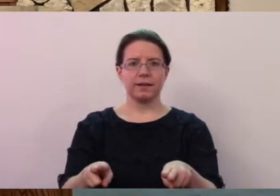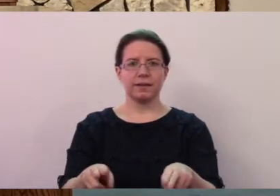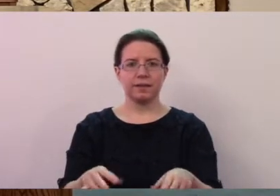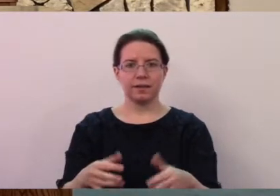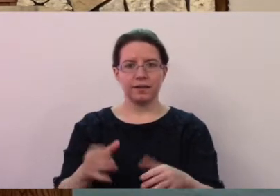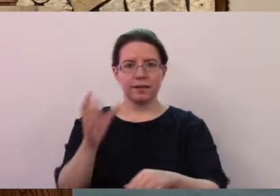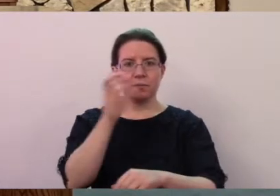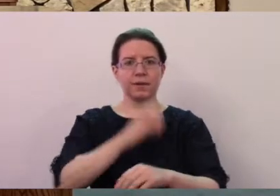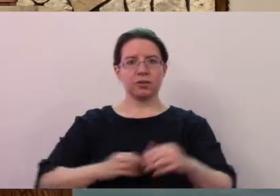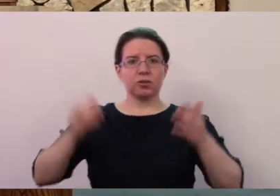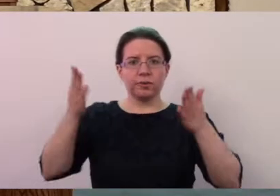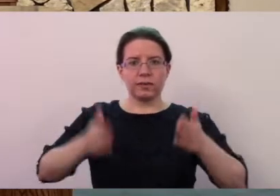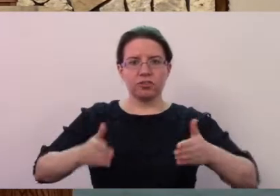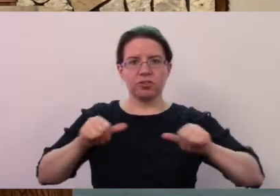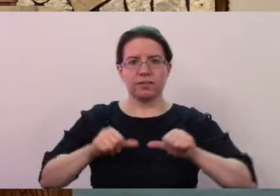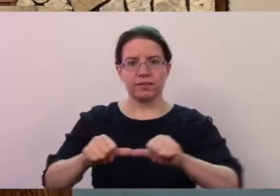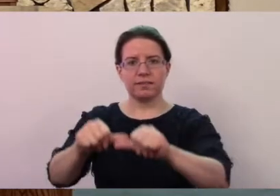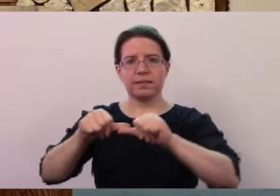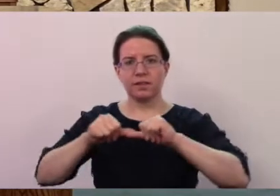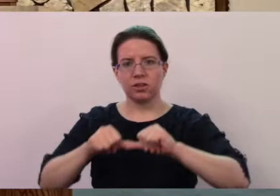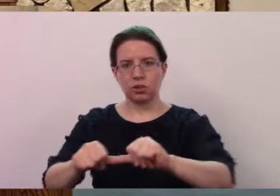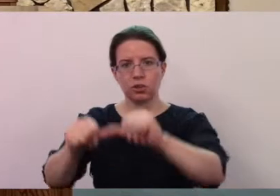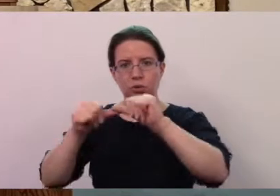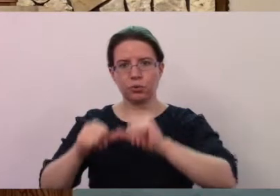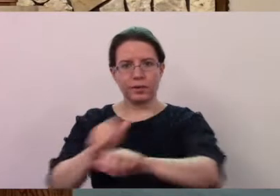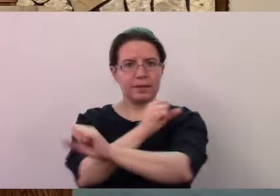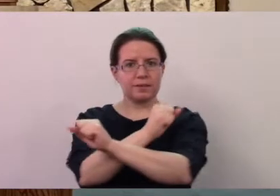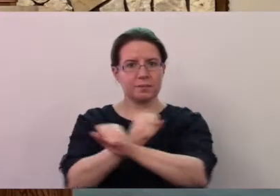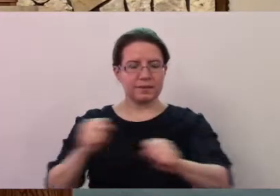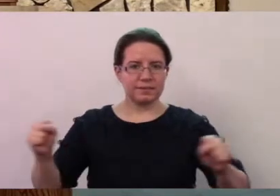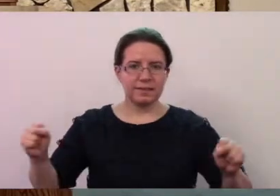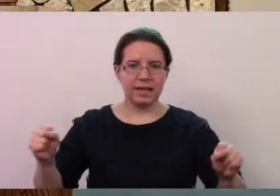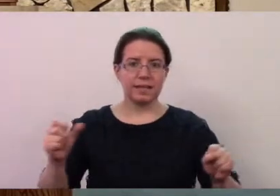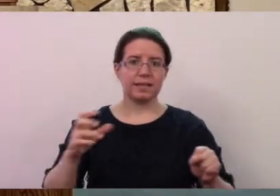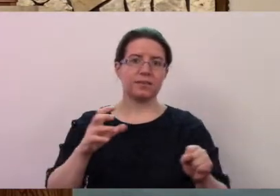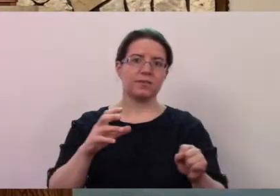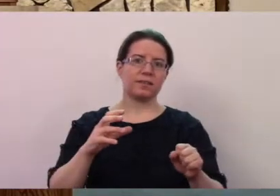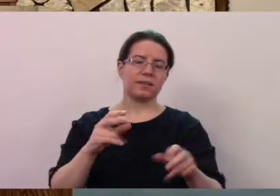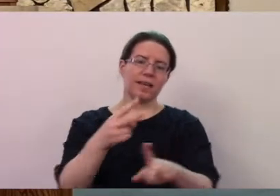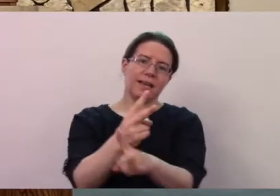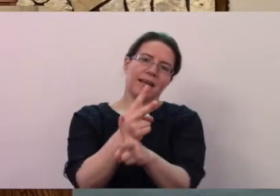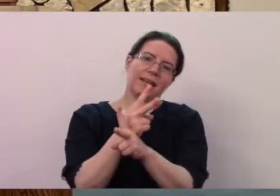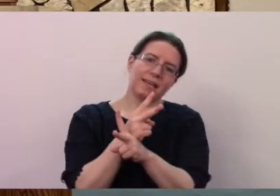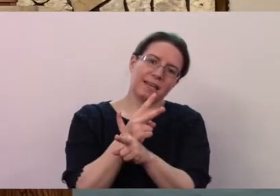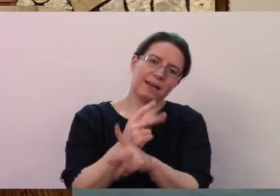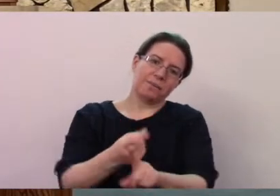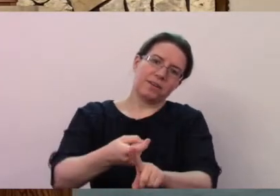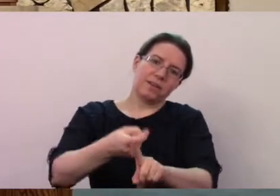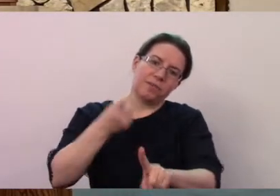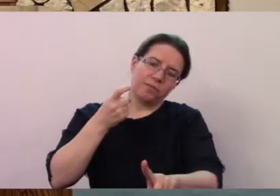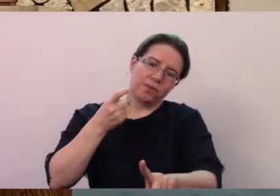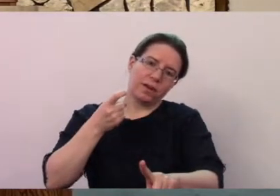Are being saved. That means right now you're kept by the power of grace from